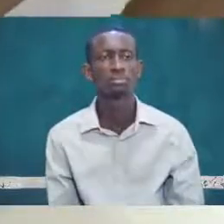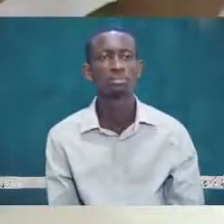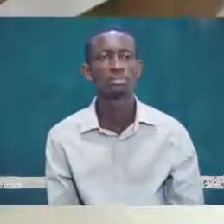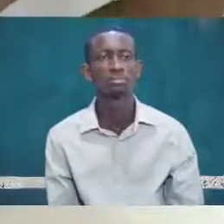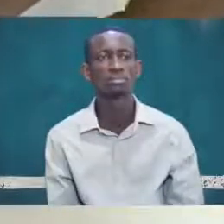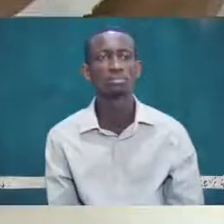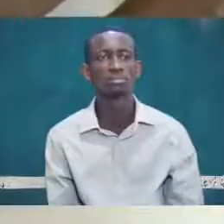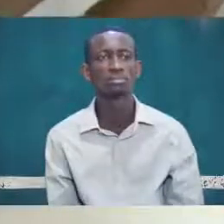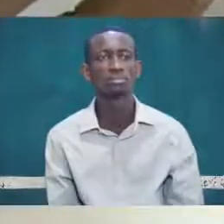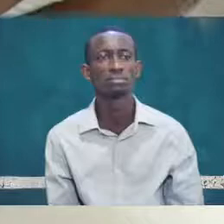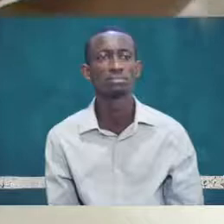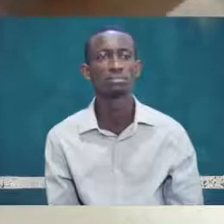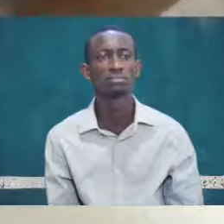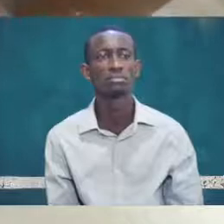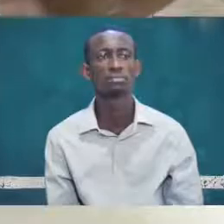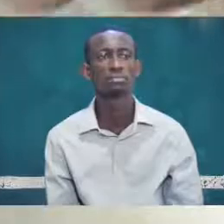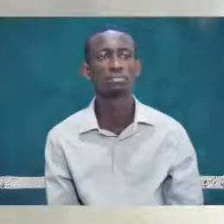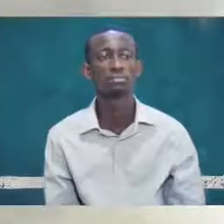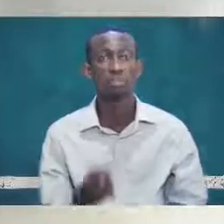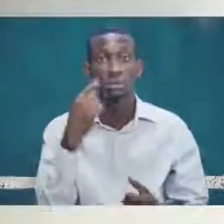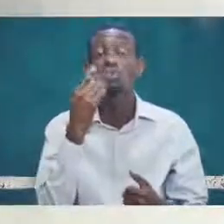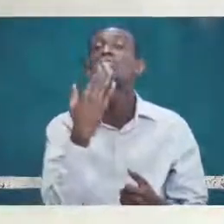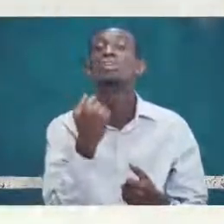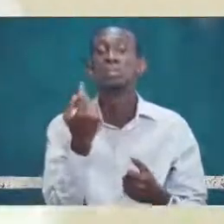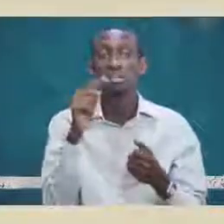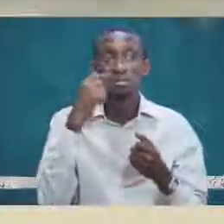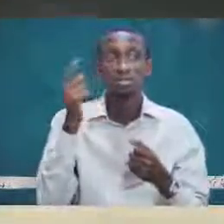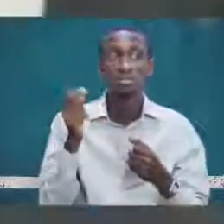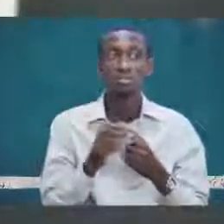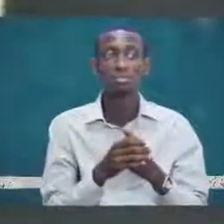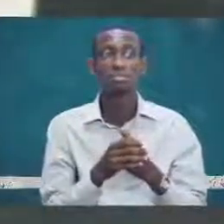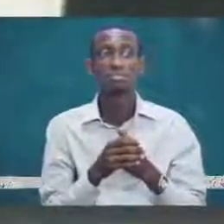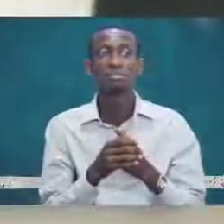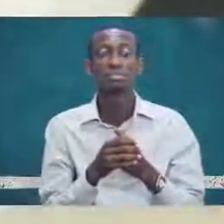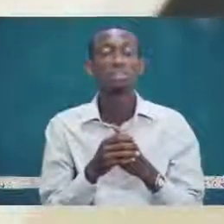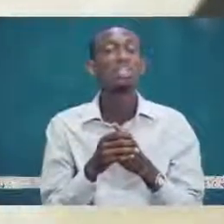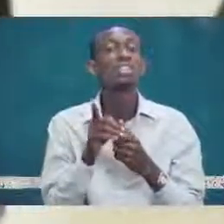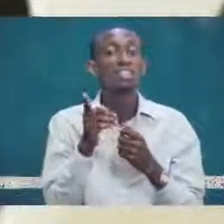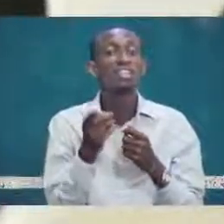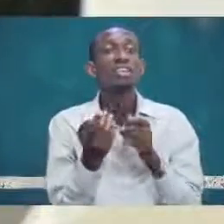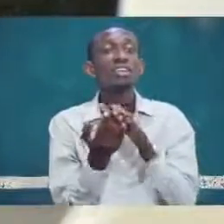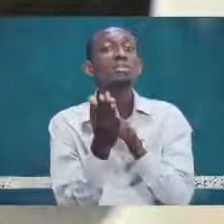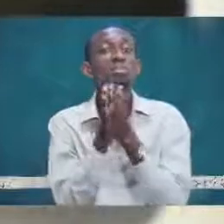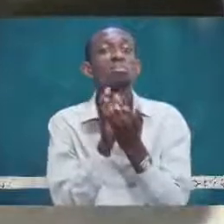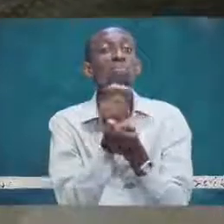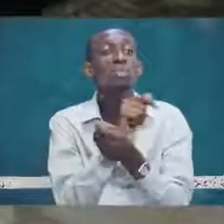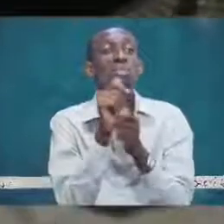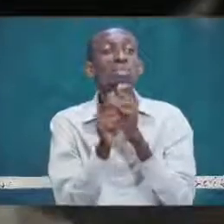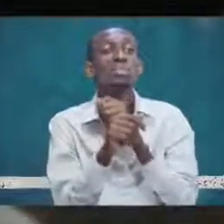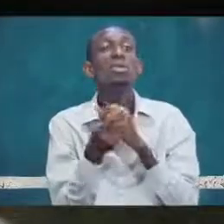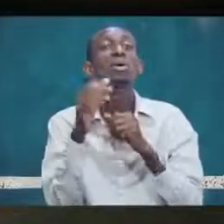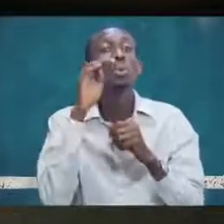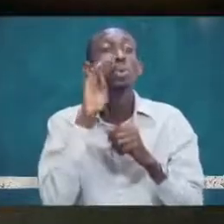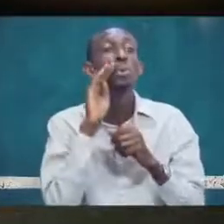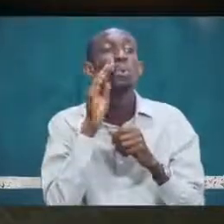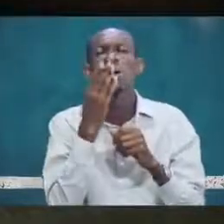getting over, but it is what we want is coming. You see it is turning again to somehow purple again,